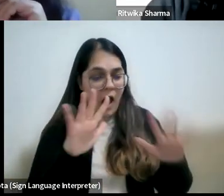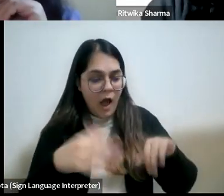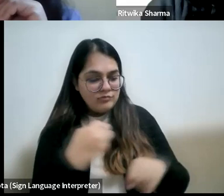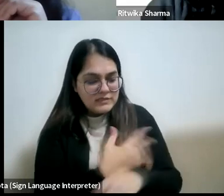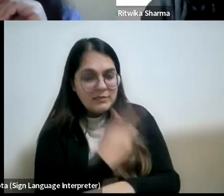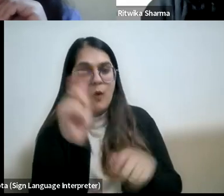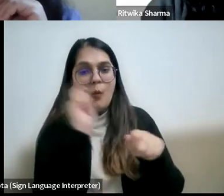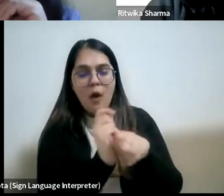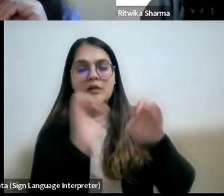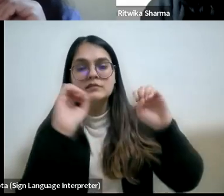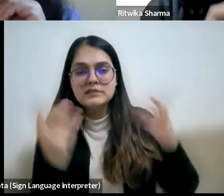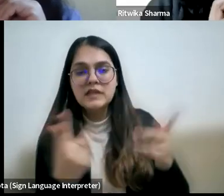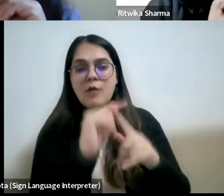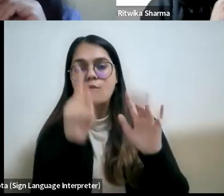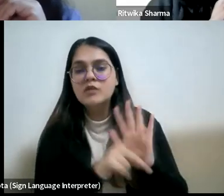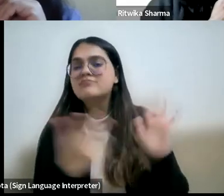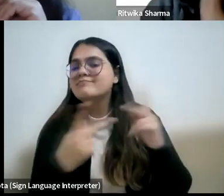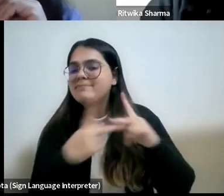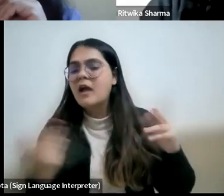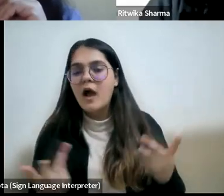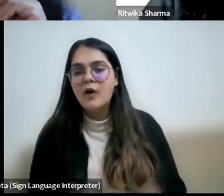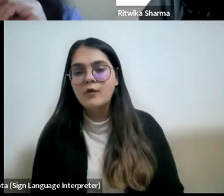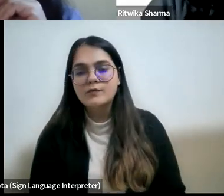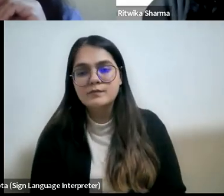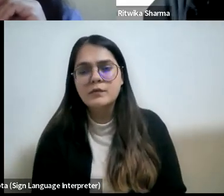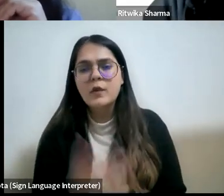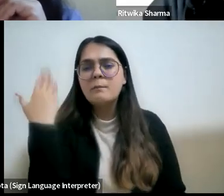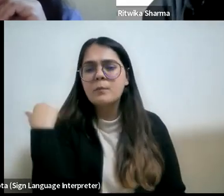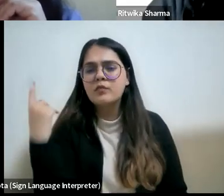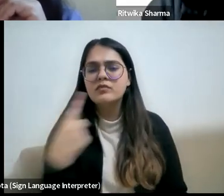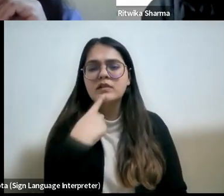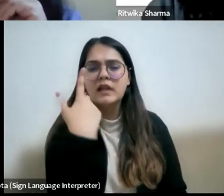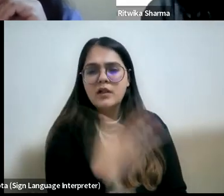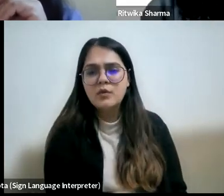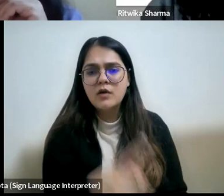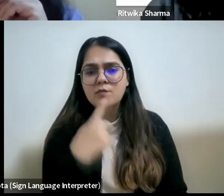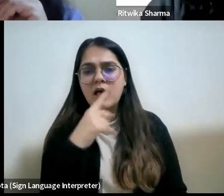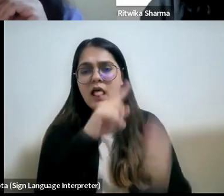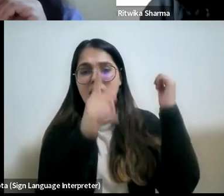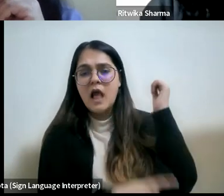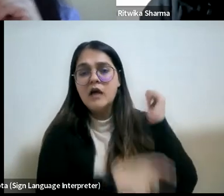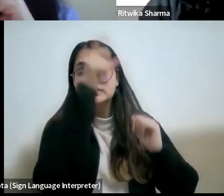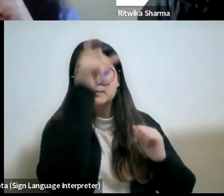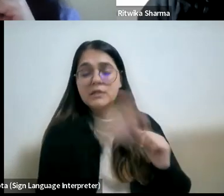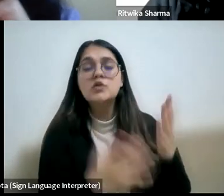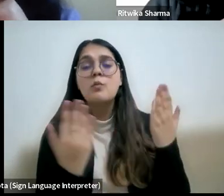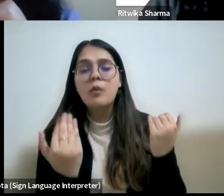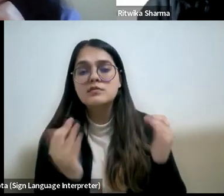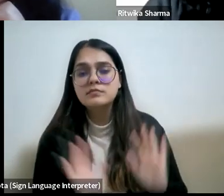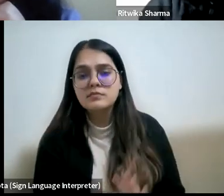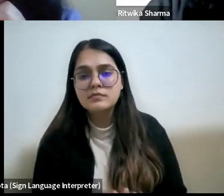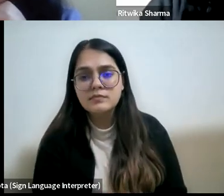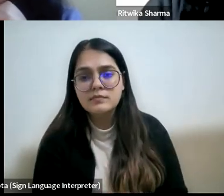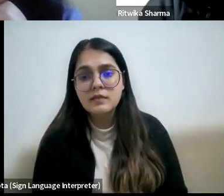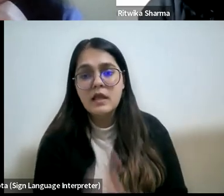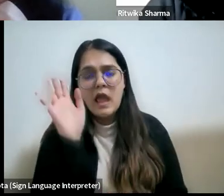to work on this project. You also mentioned the aspect of the last person possible, and that